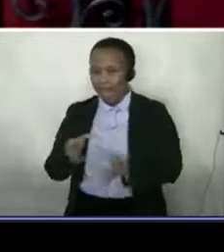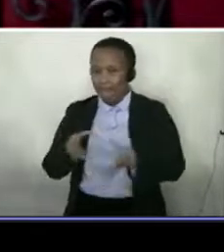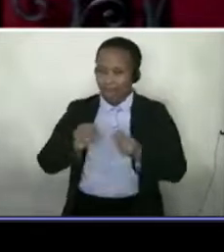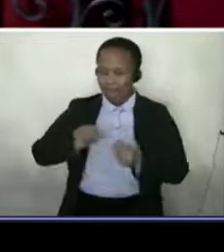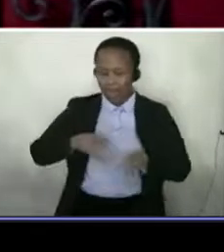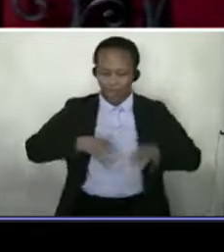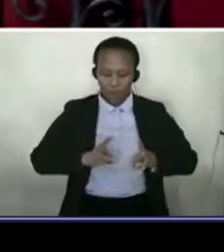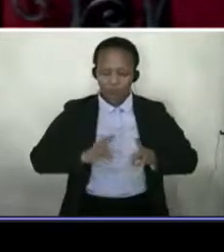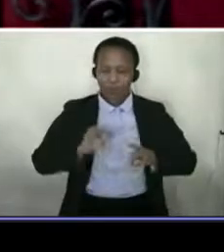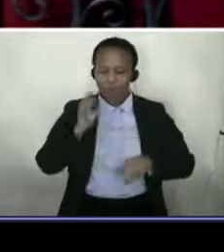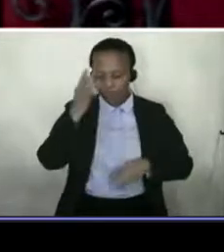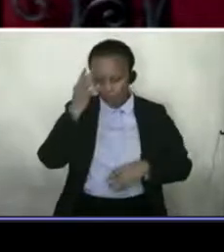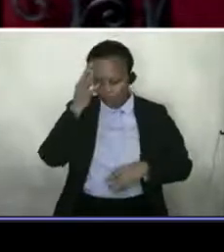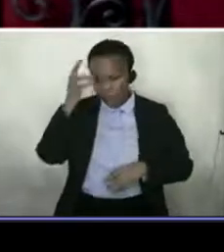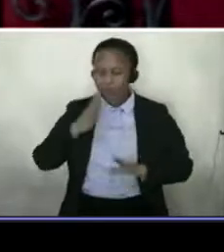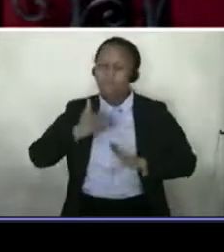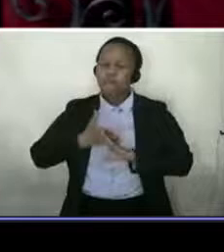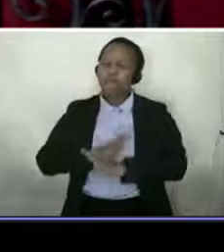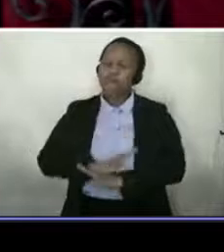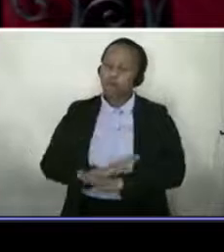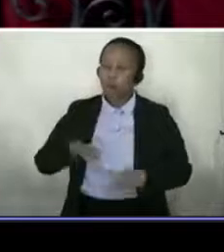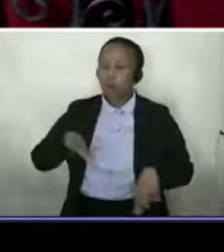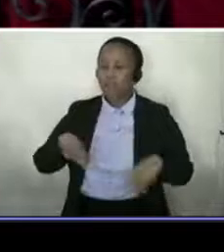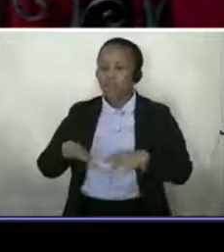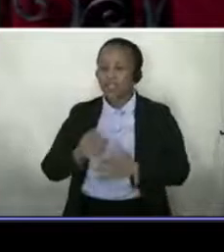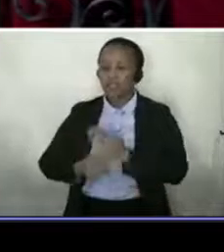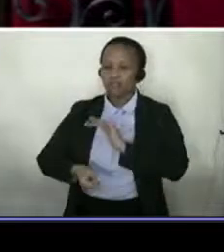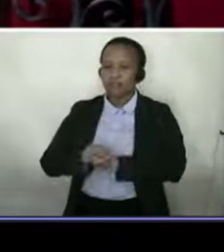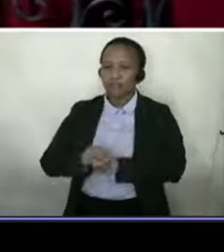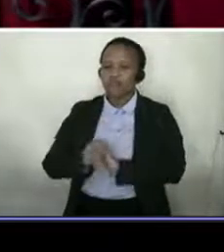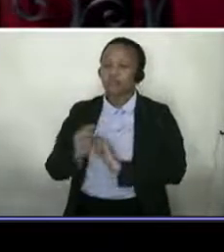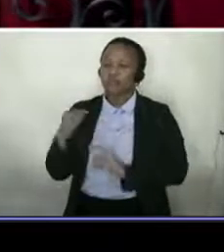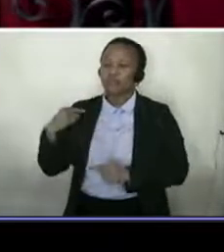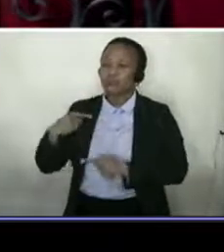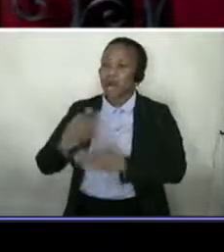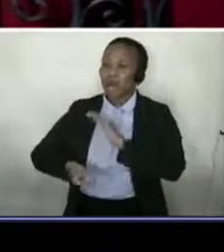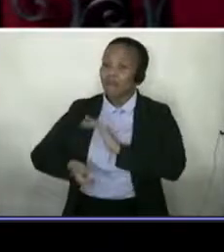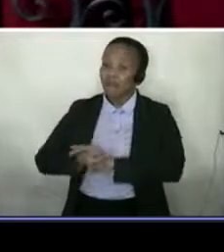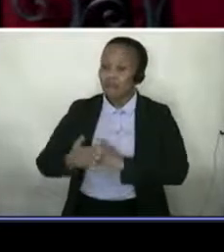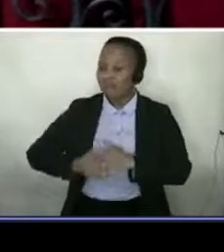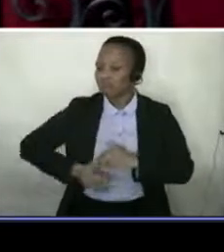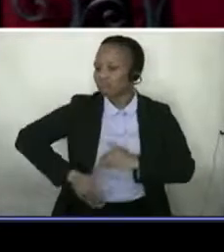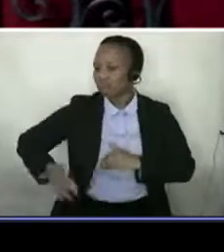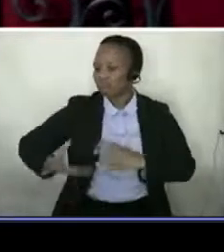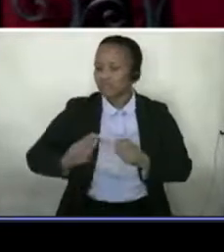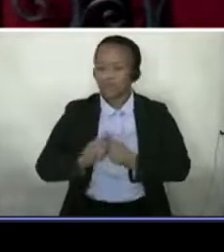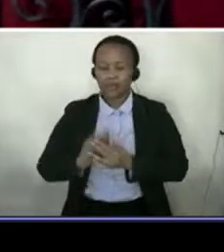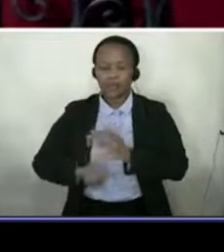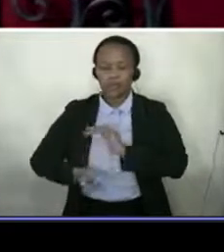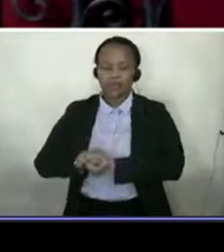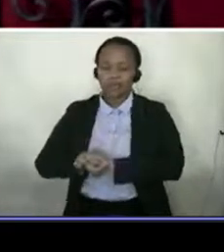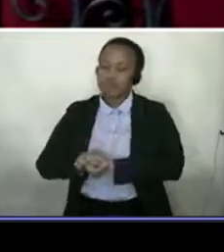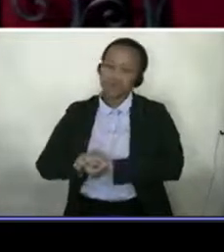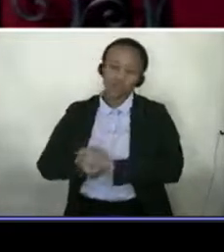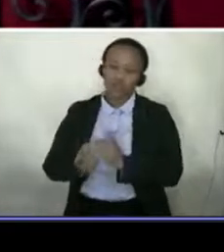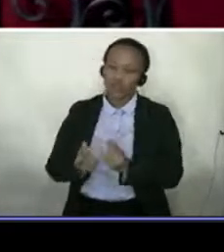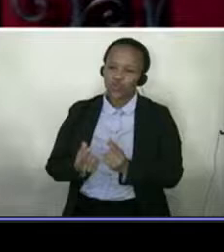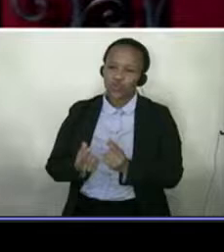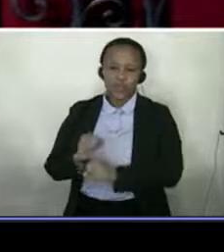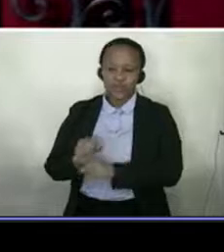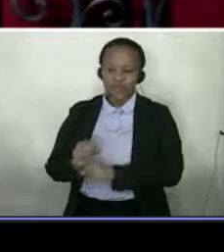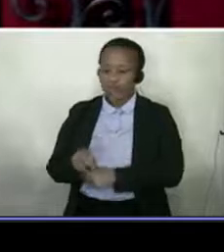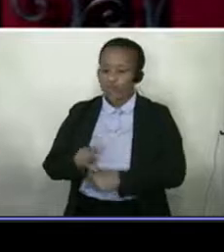entities before action is taken, and nothing happens thereafter. Indeed, the very high level of irregular expenditure reported